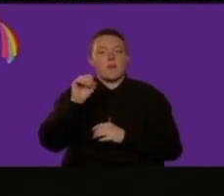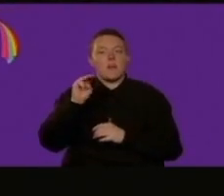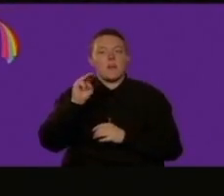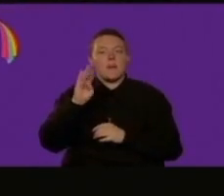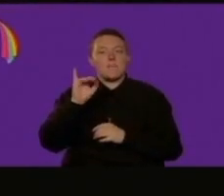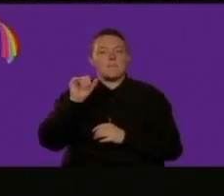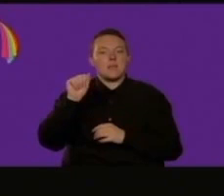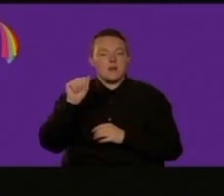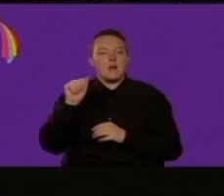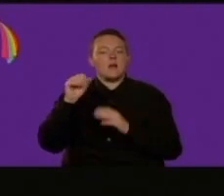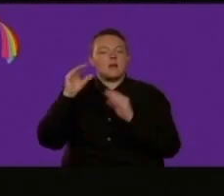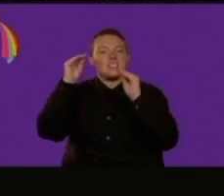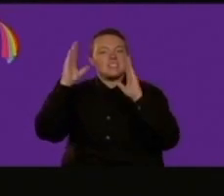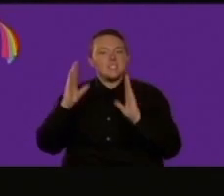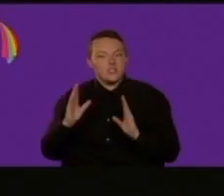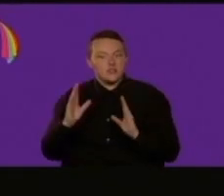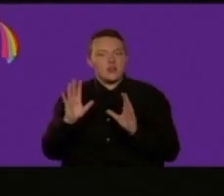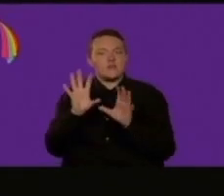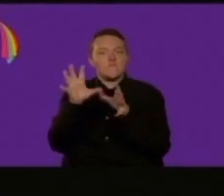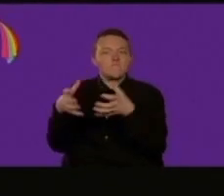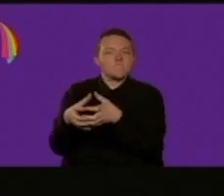mentioned, and the different